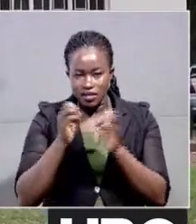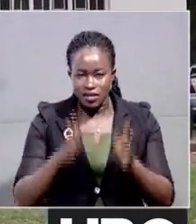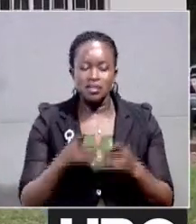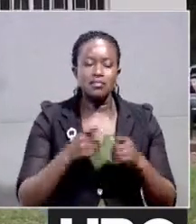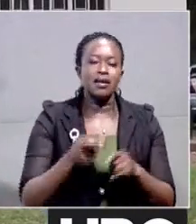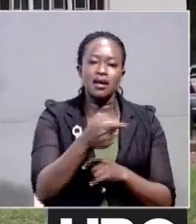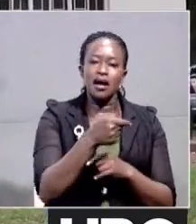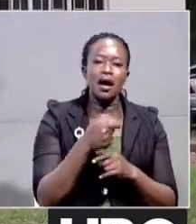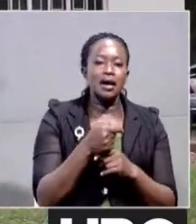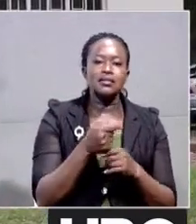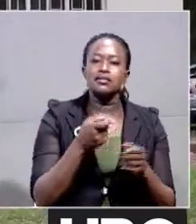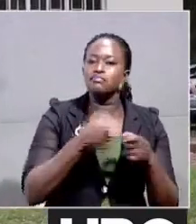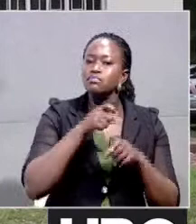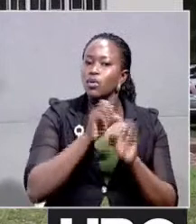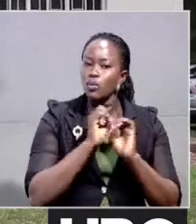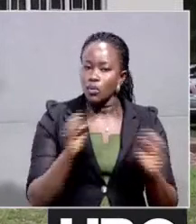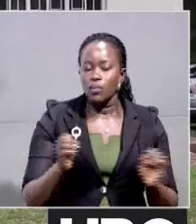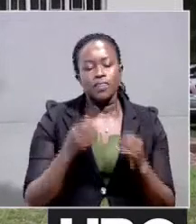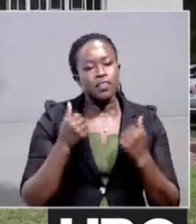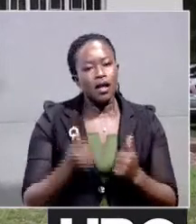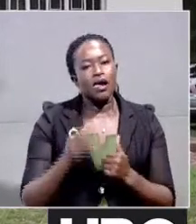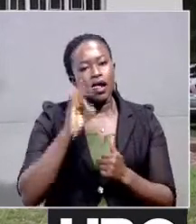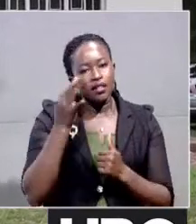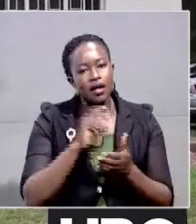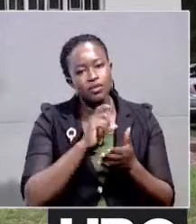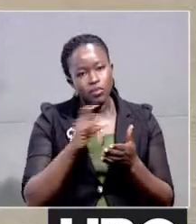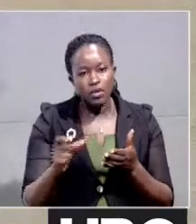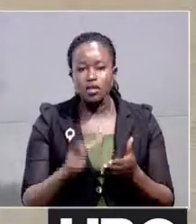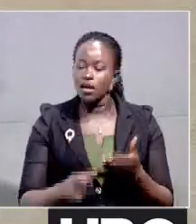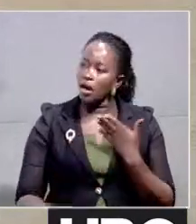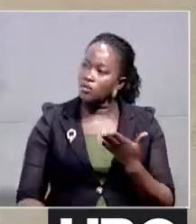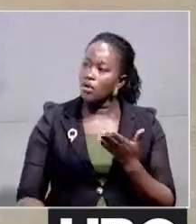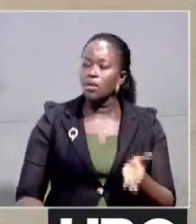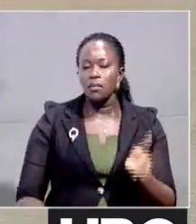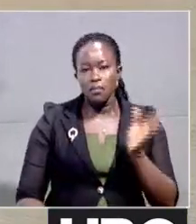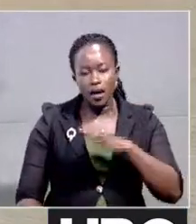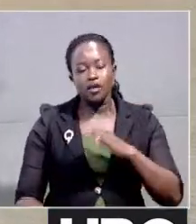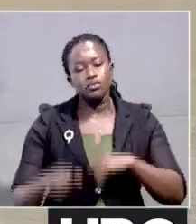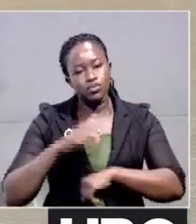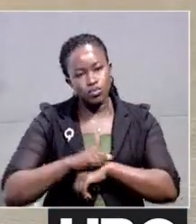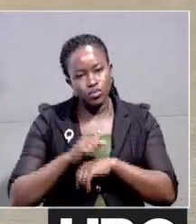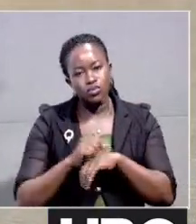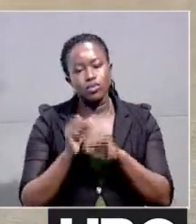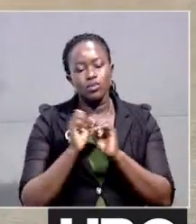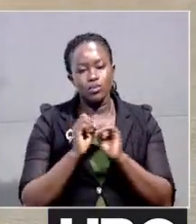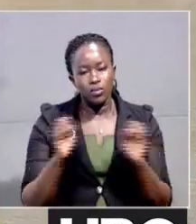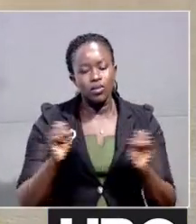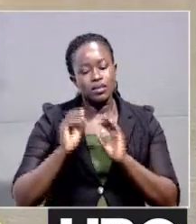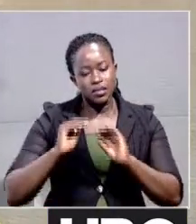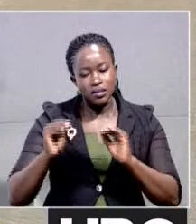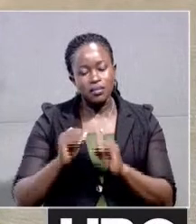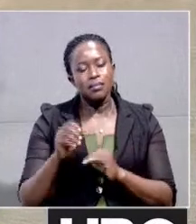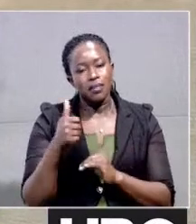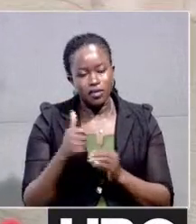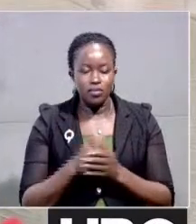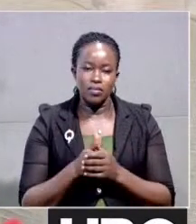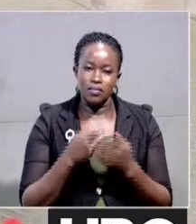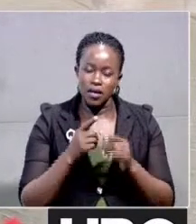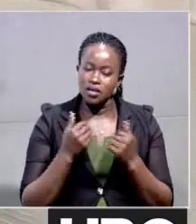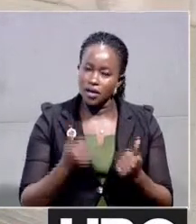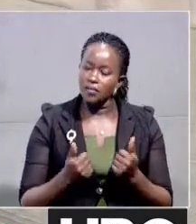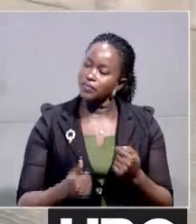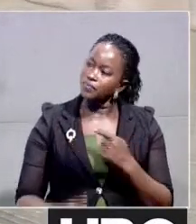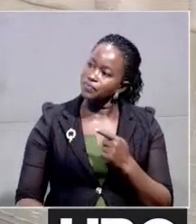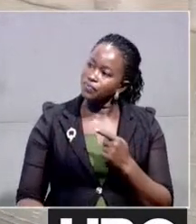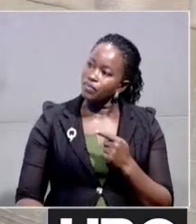the government is urging the striking teachers to return to class as it engages with the UNATU leadership on matters of salary enhancement. Teachers